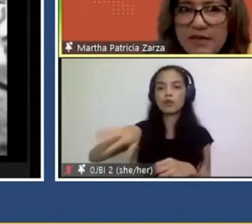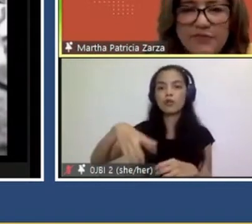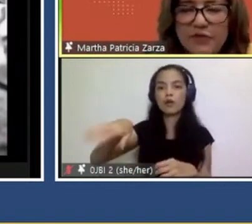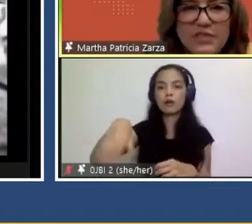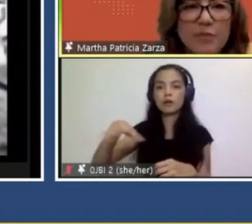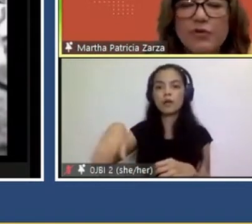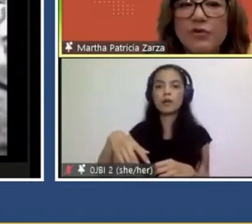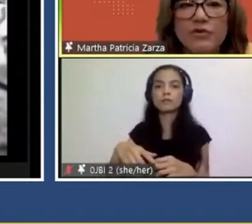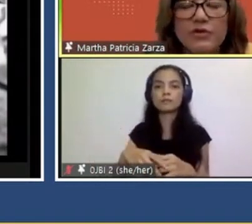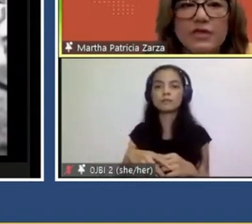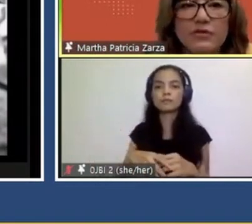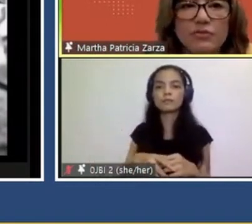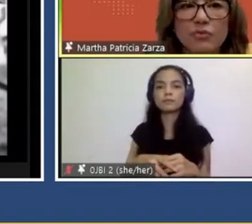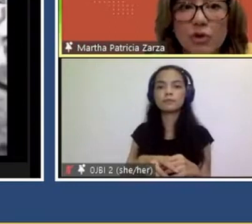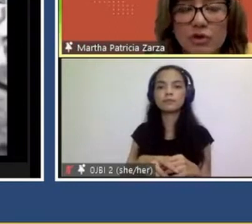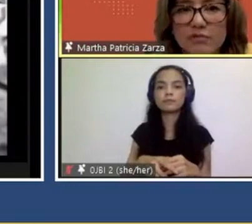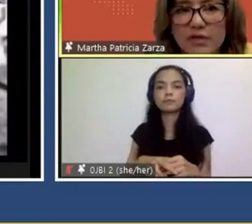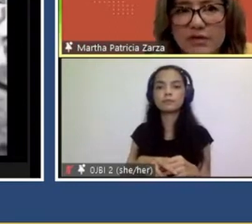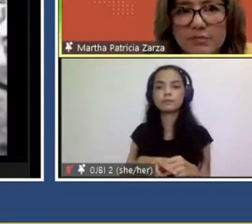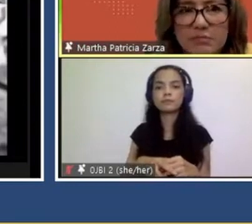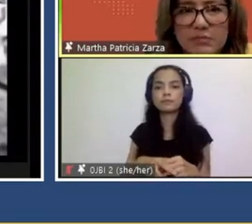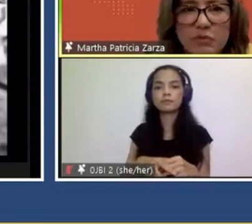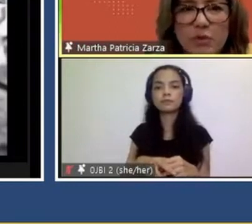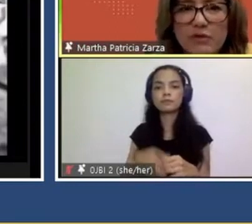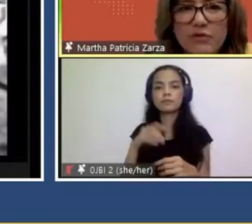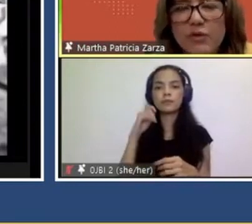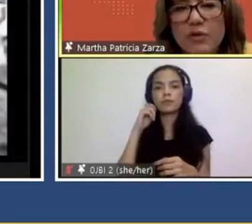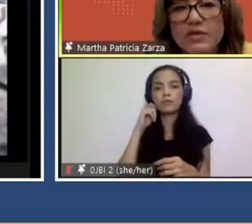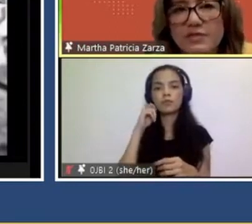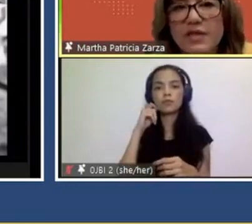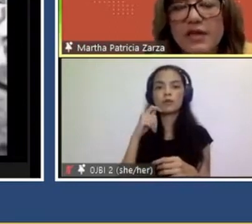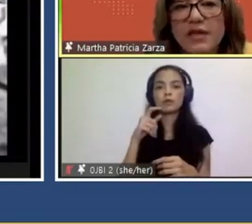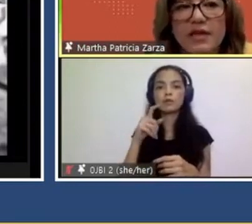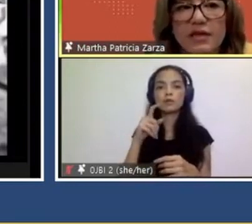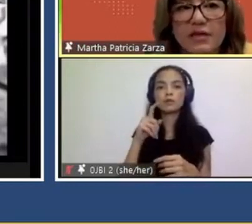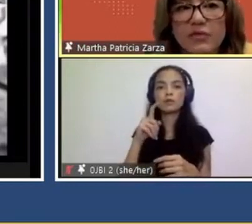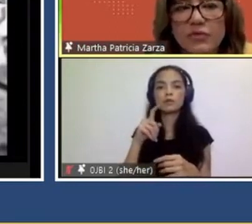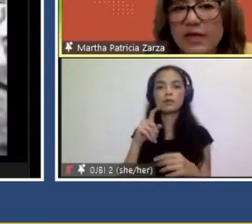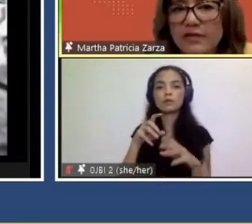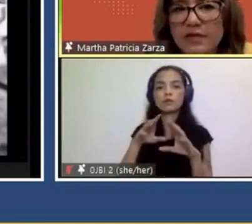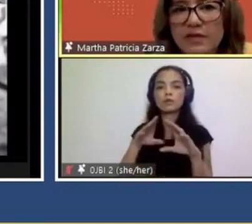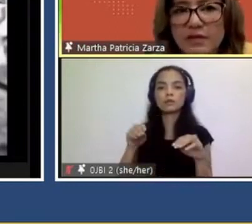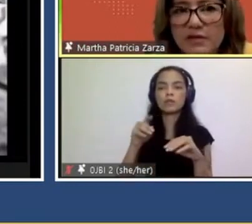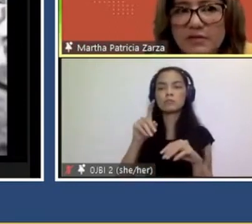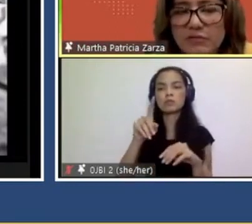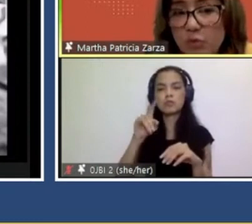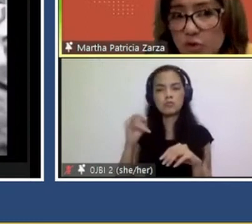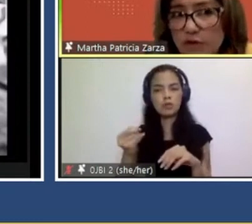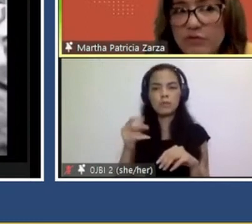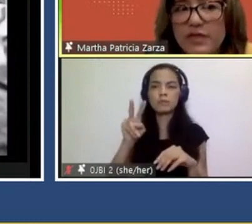They have, for example, to walk between 1 or 2 hours to get